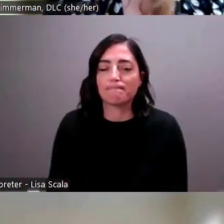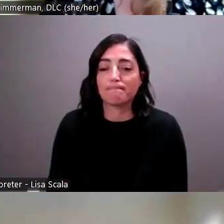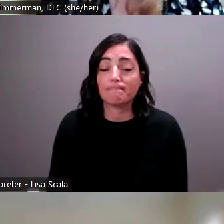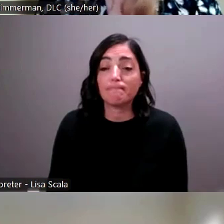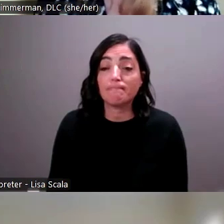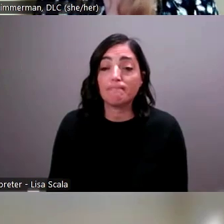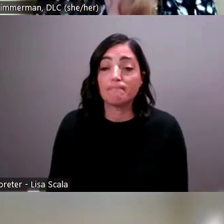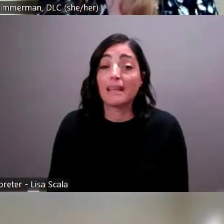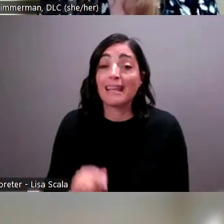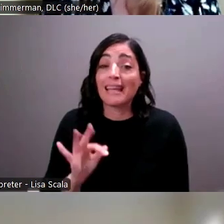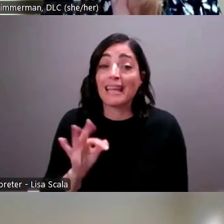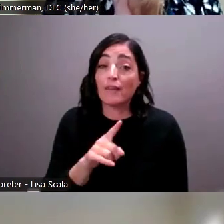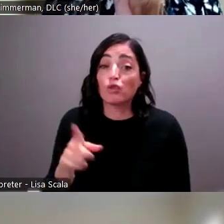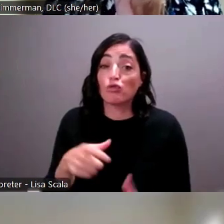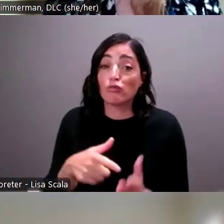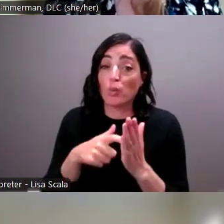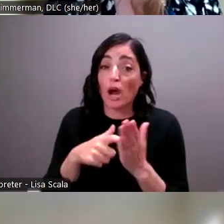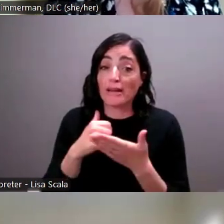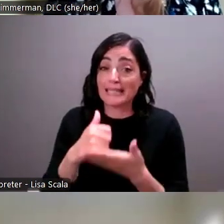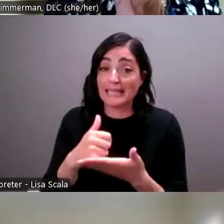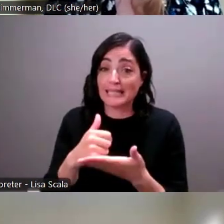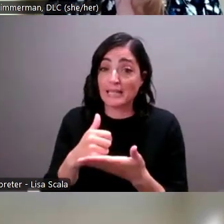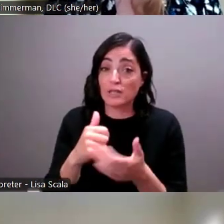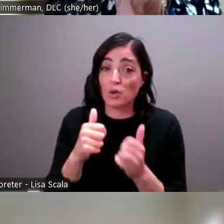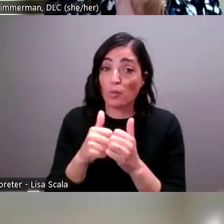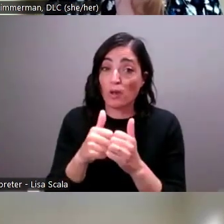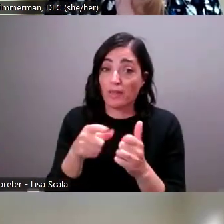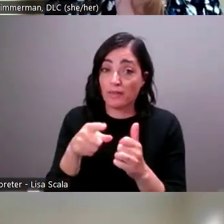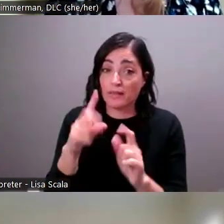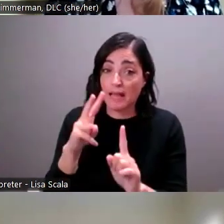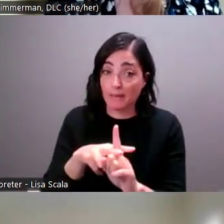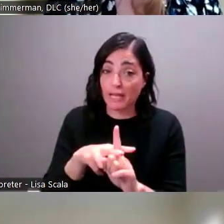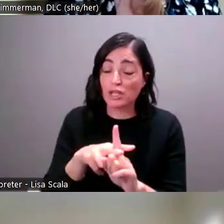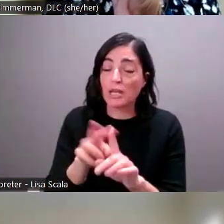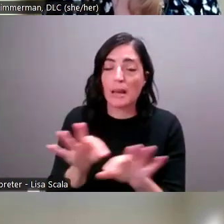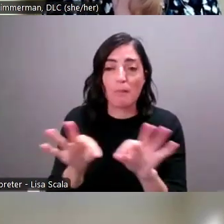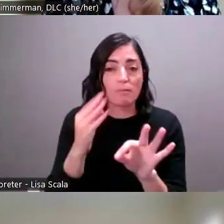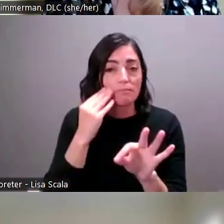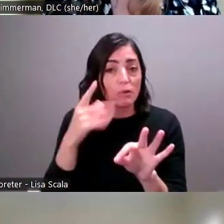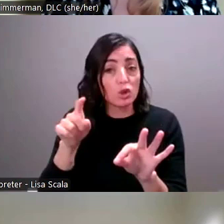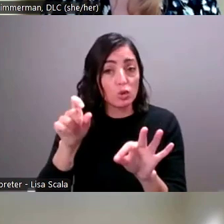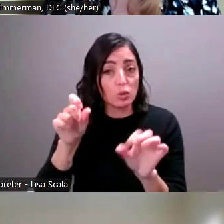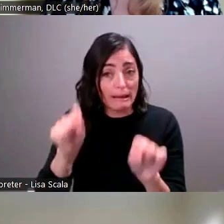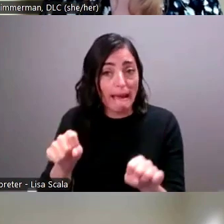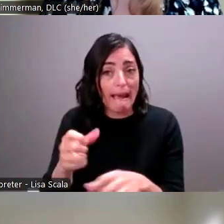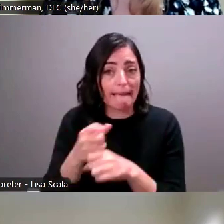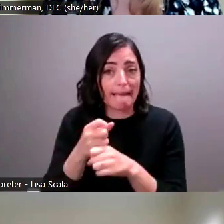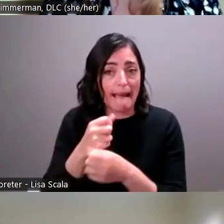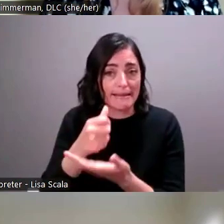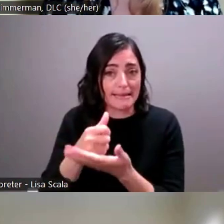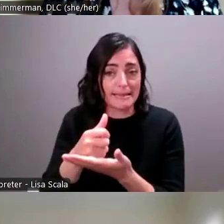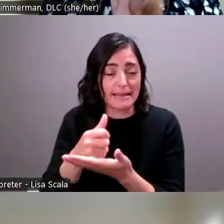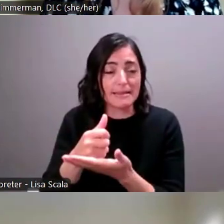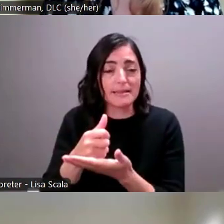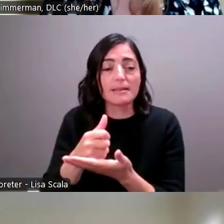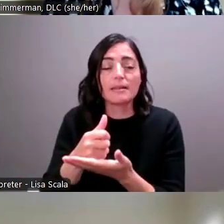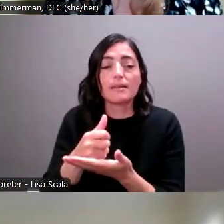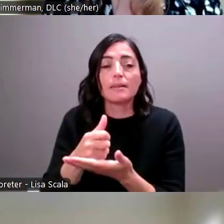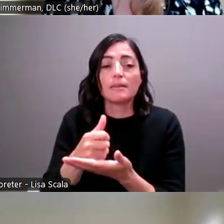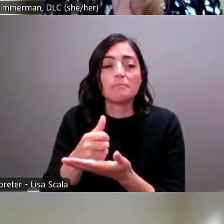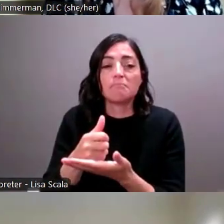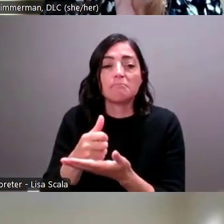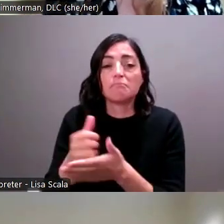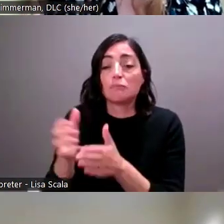And if you require assistance with this application, it's important to note that you can get that assistance. You can just have the